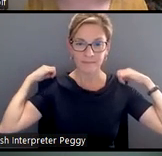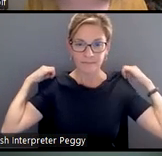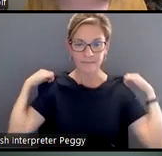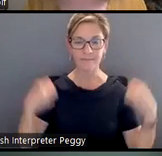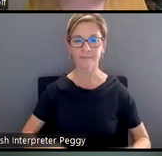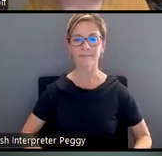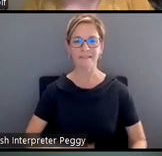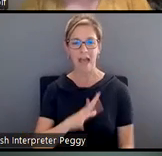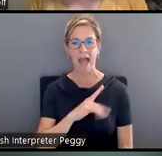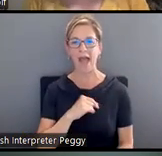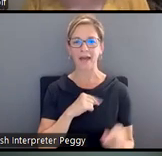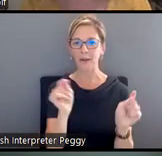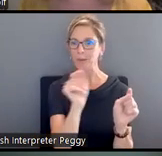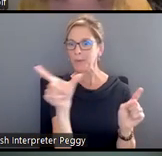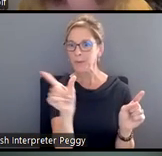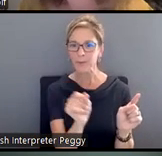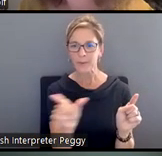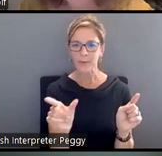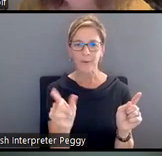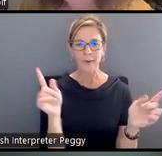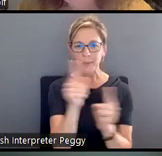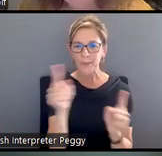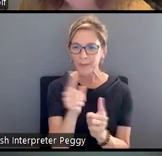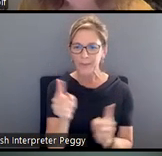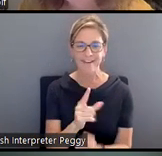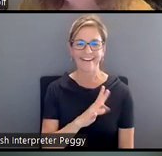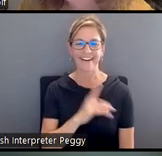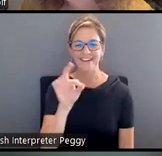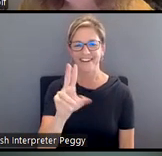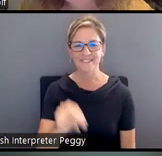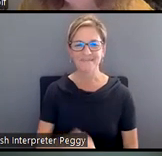It's very cool watching the numbers pop up, isn't it?